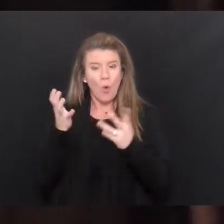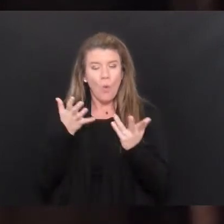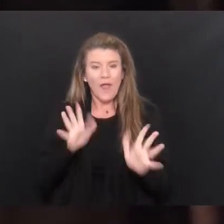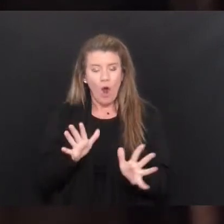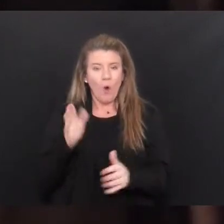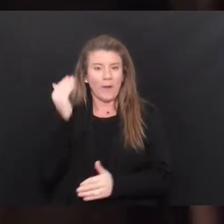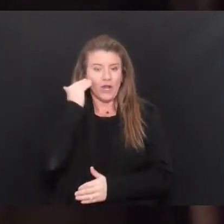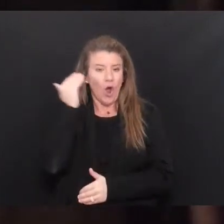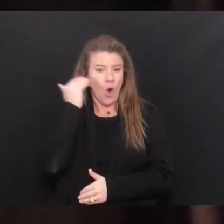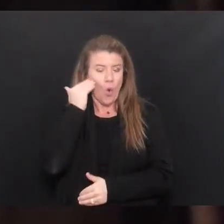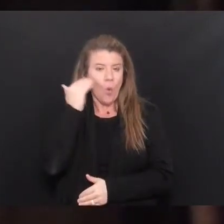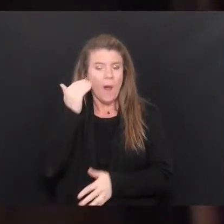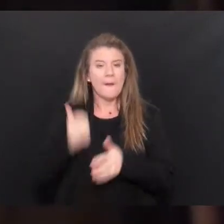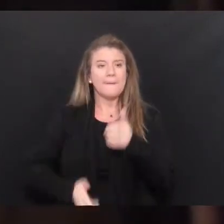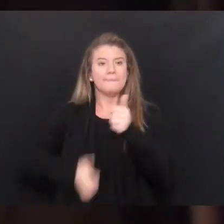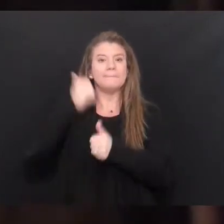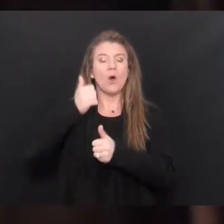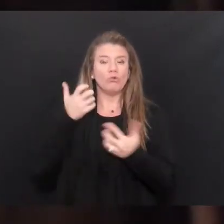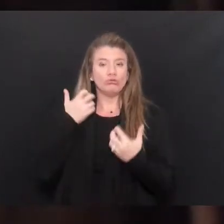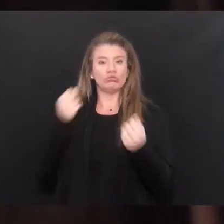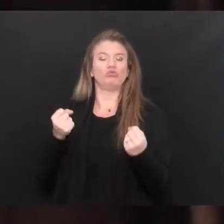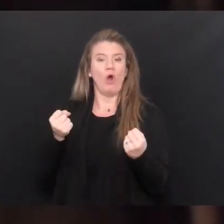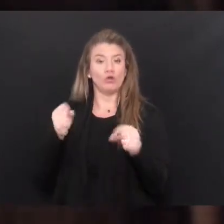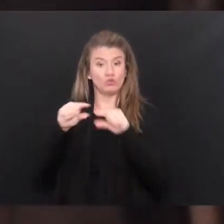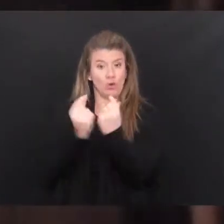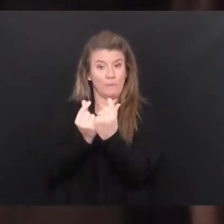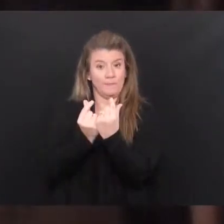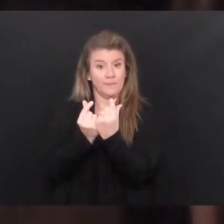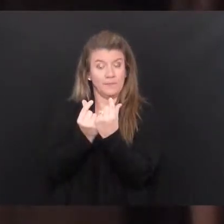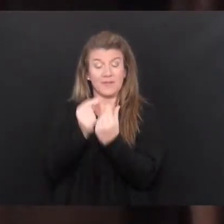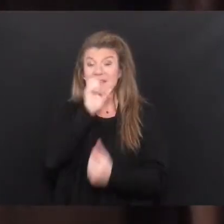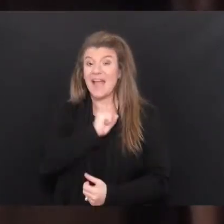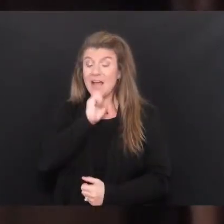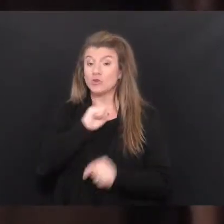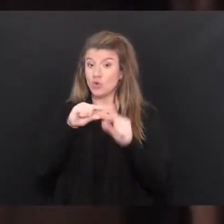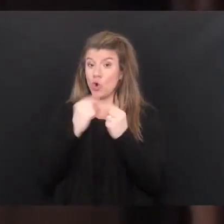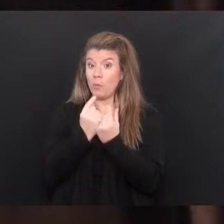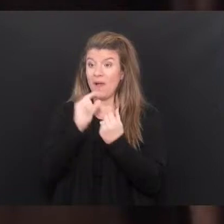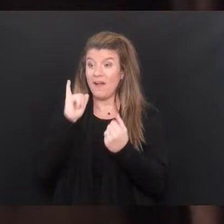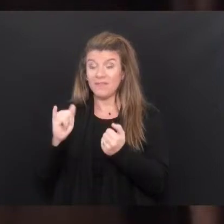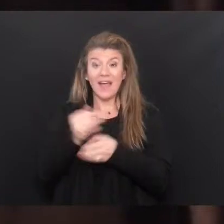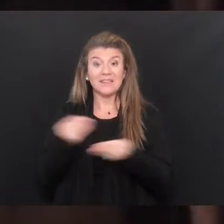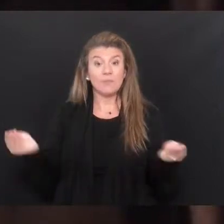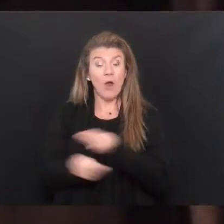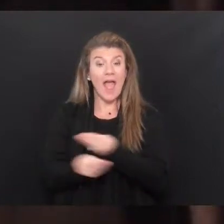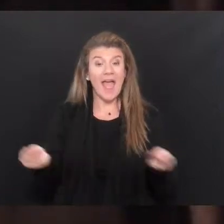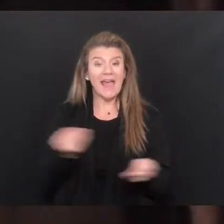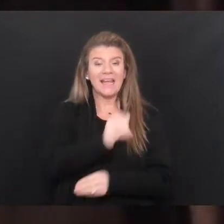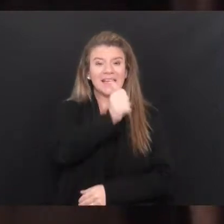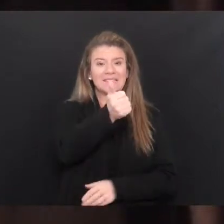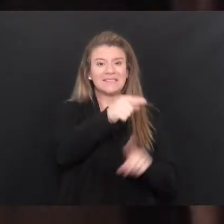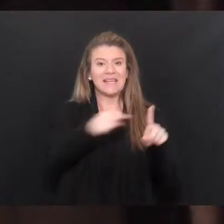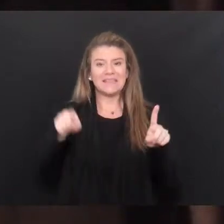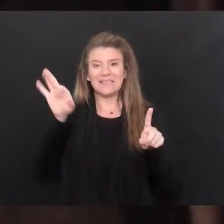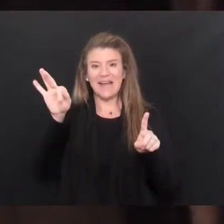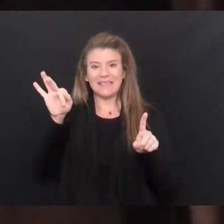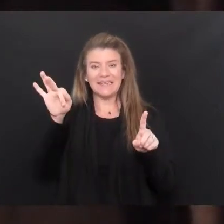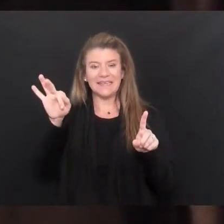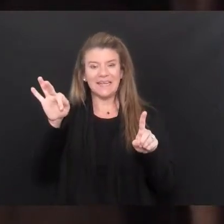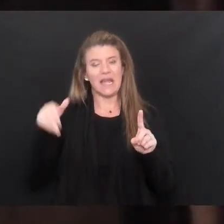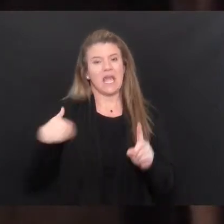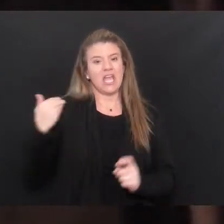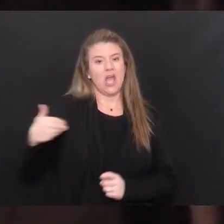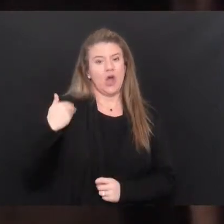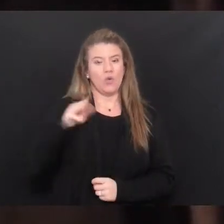our most strongest age group of spread is the 10 to 19-year-old young